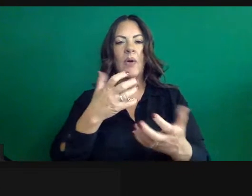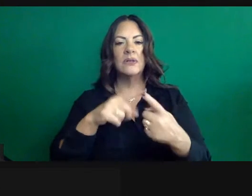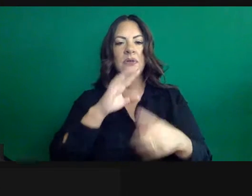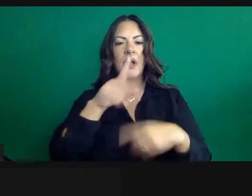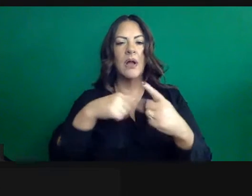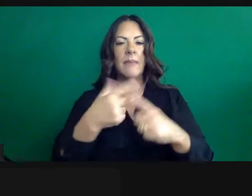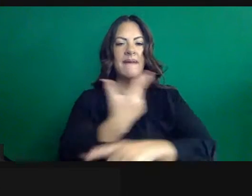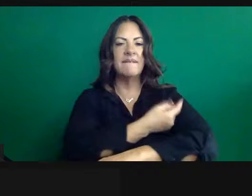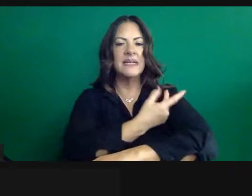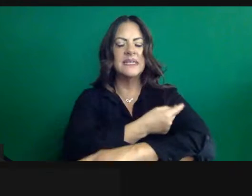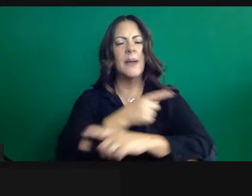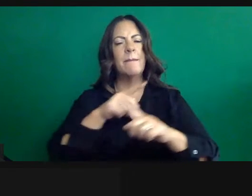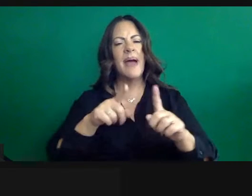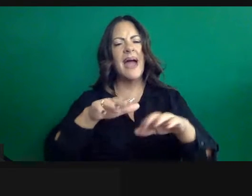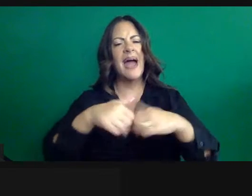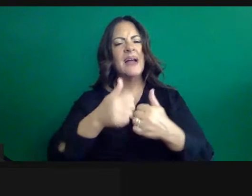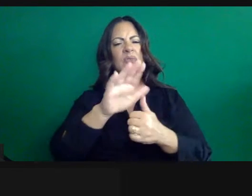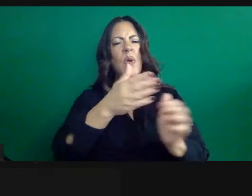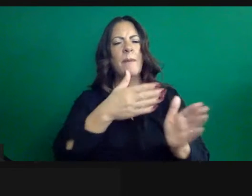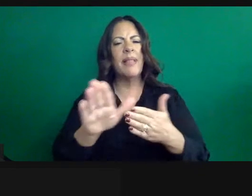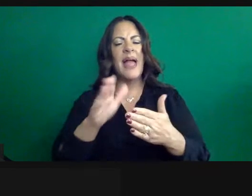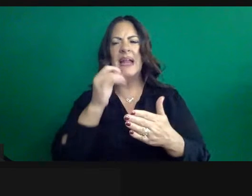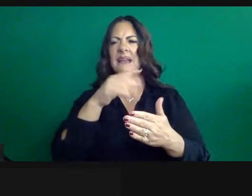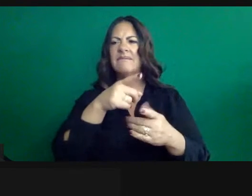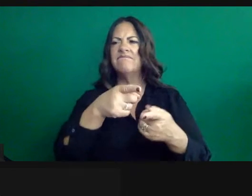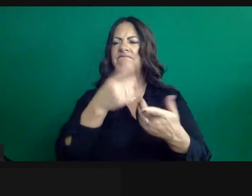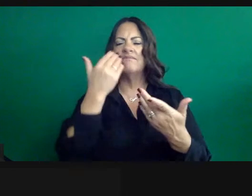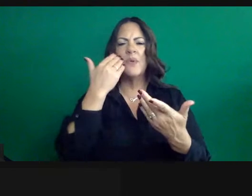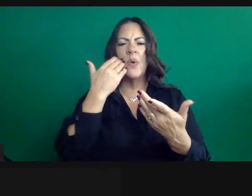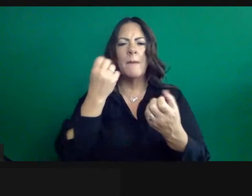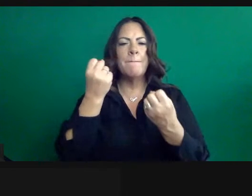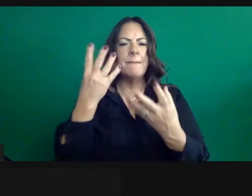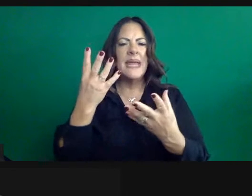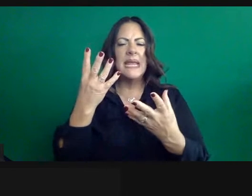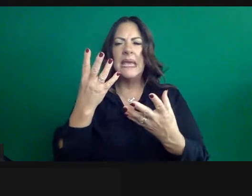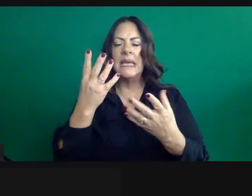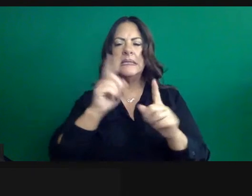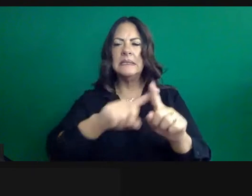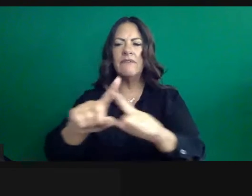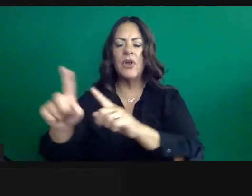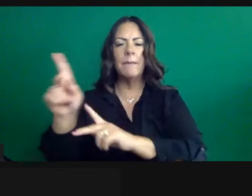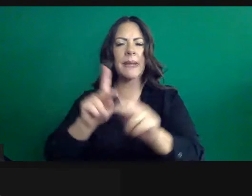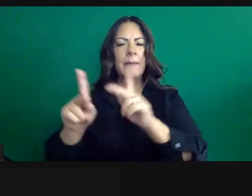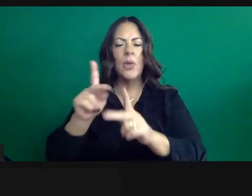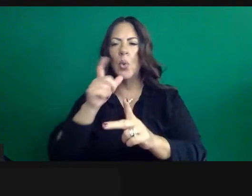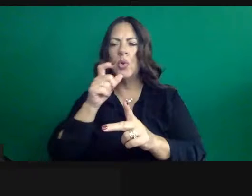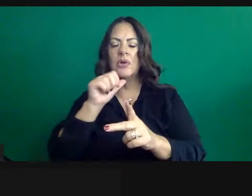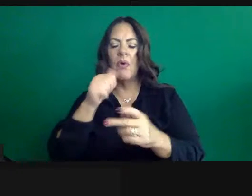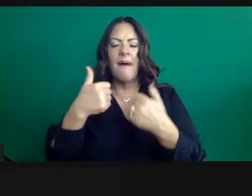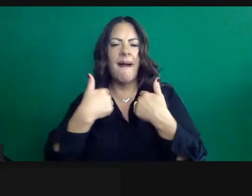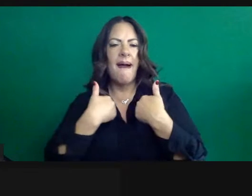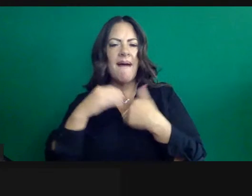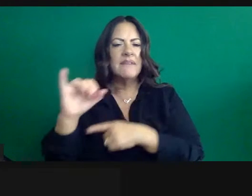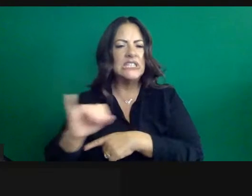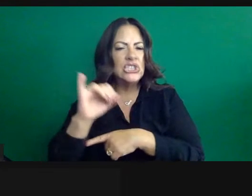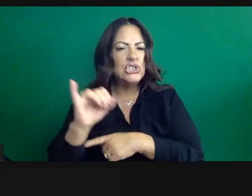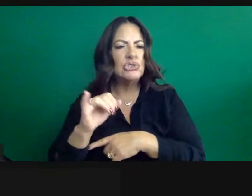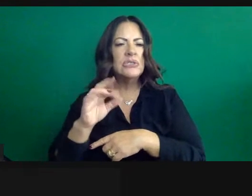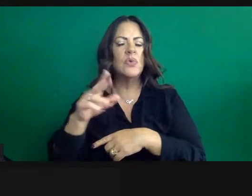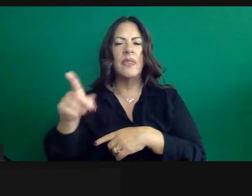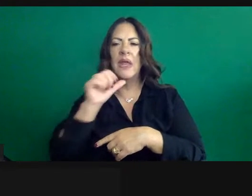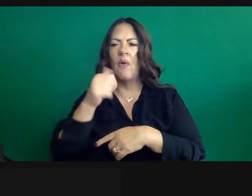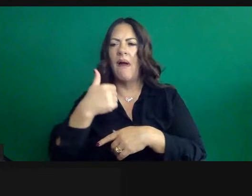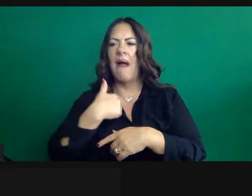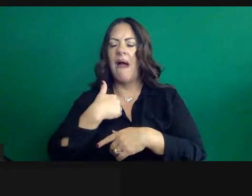plan for how to reach people who don't have a lot of contact with medical institutions, like those who are uninsured or don't have primary